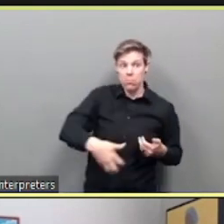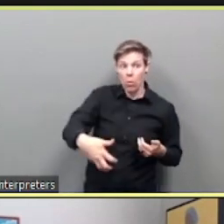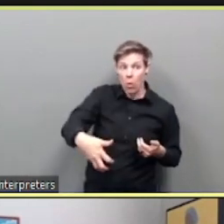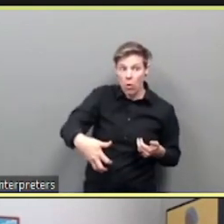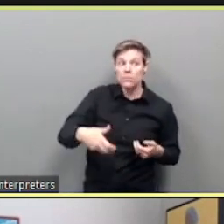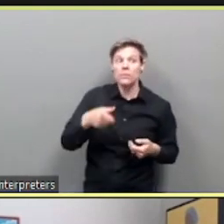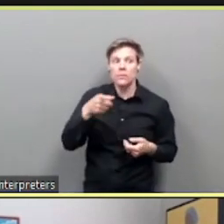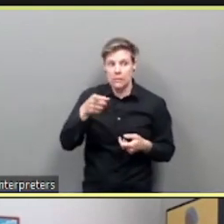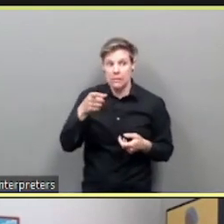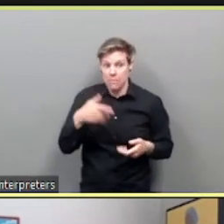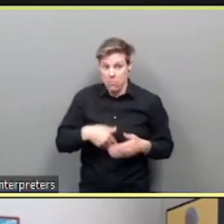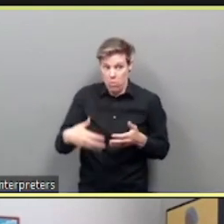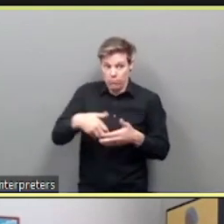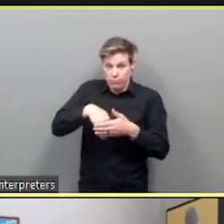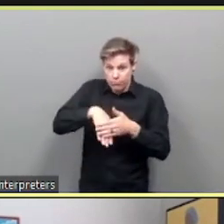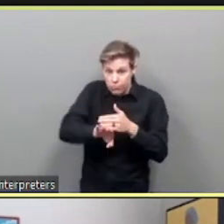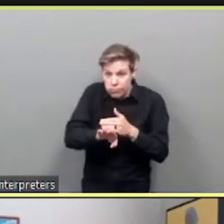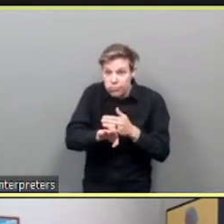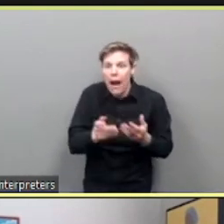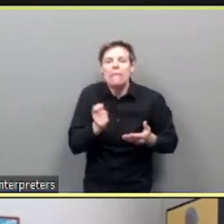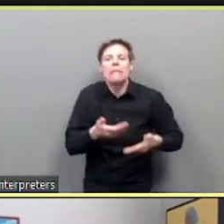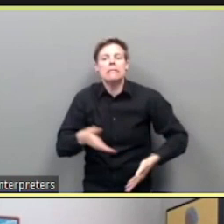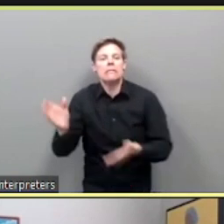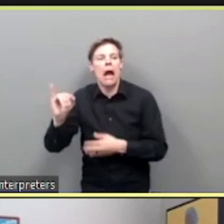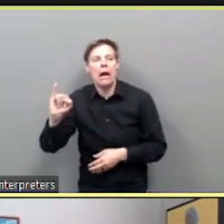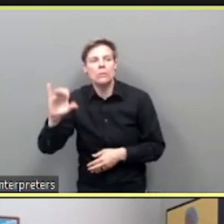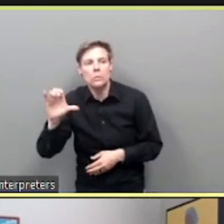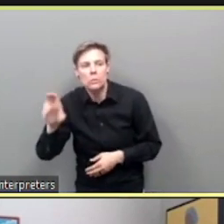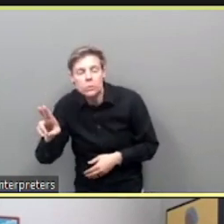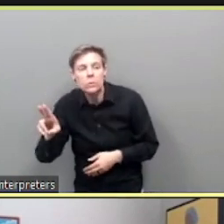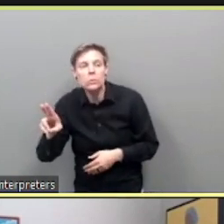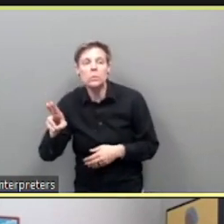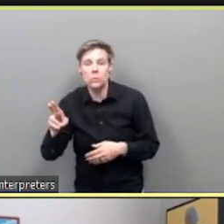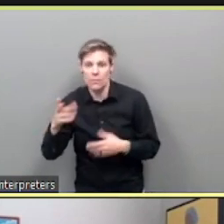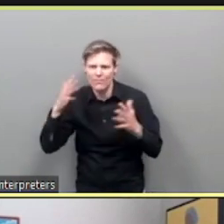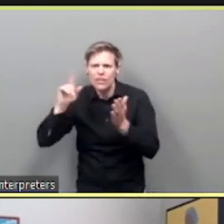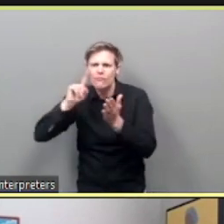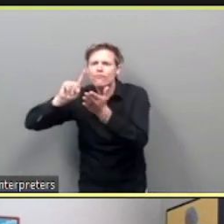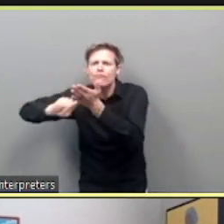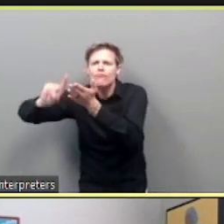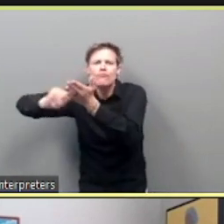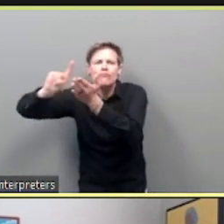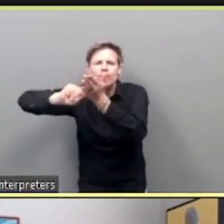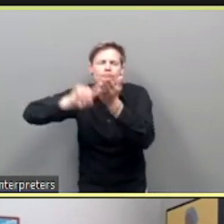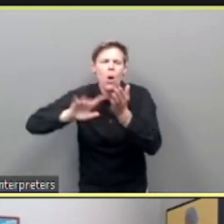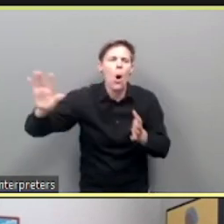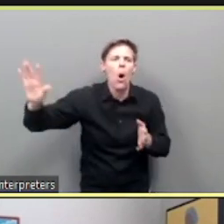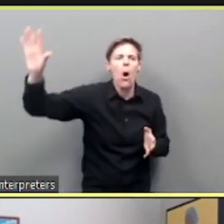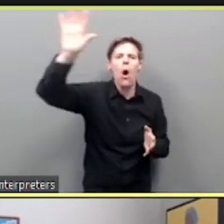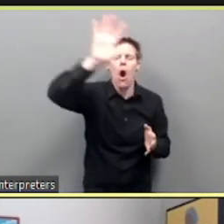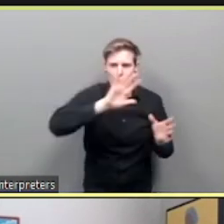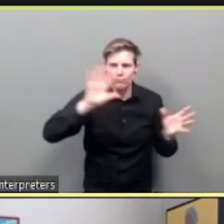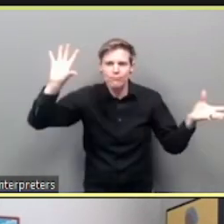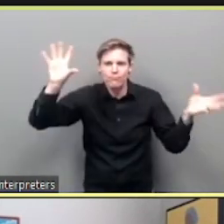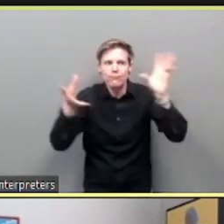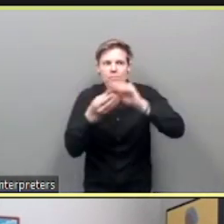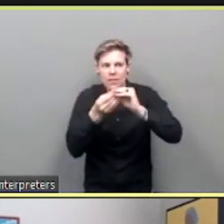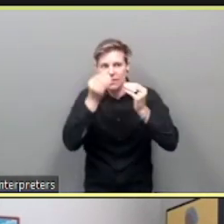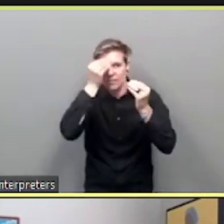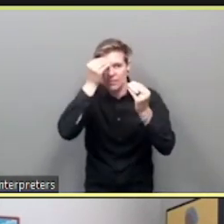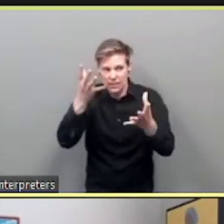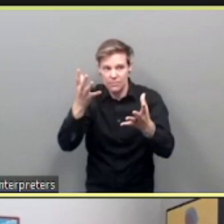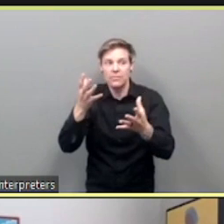ICU. So nationwide, they've collected this data that now shows There have been